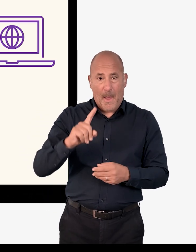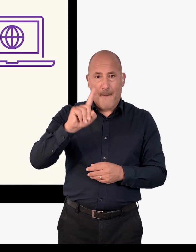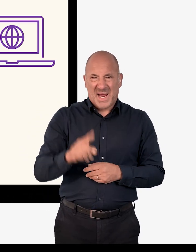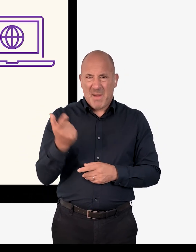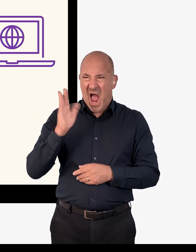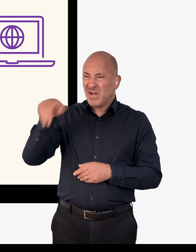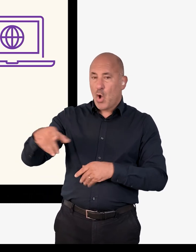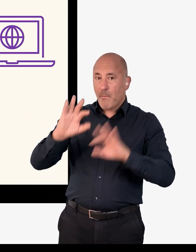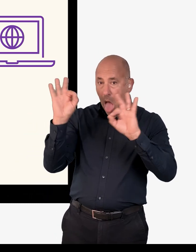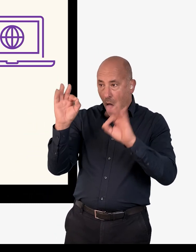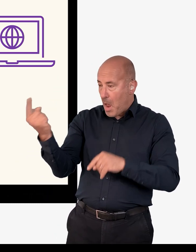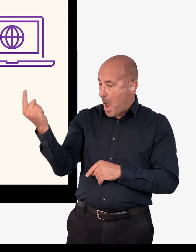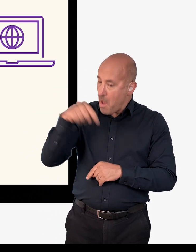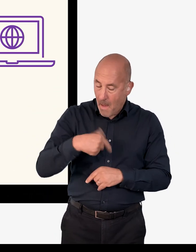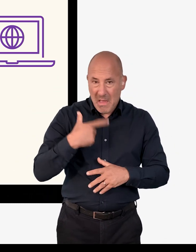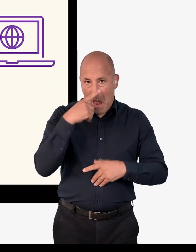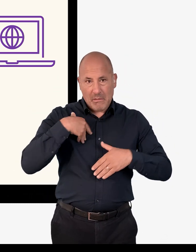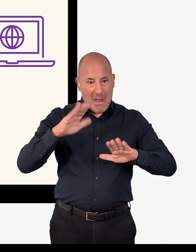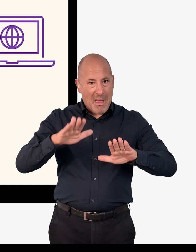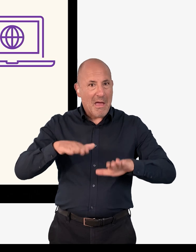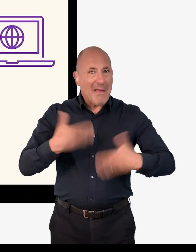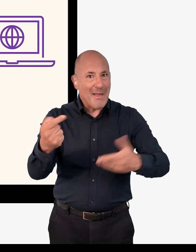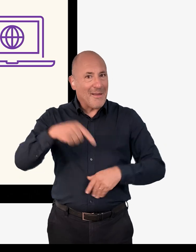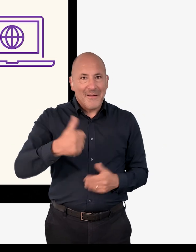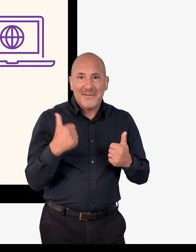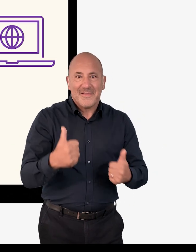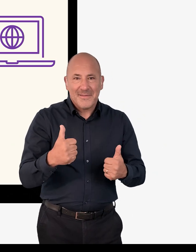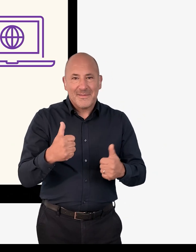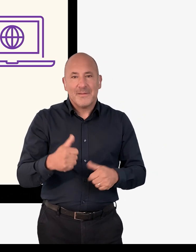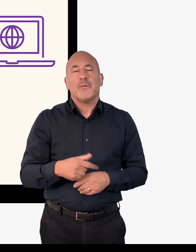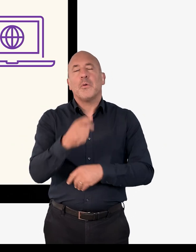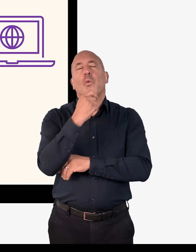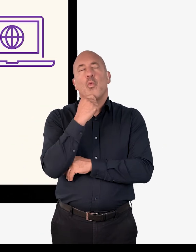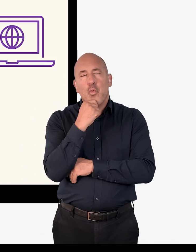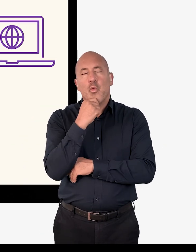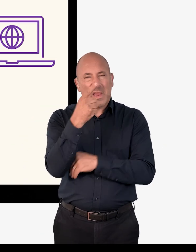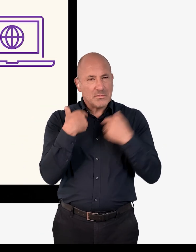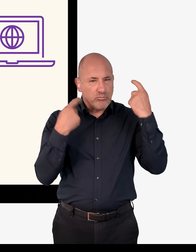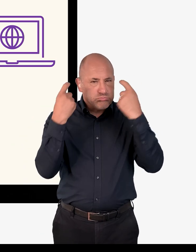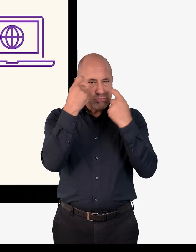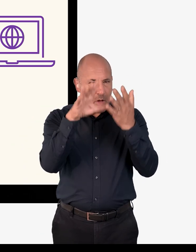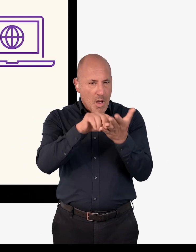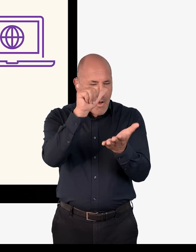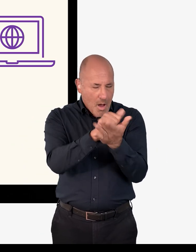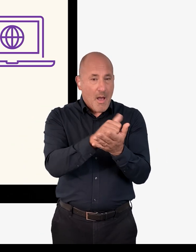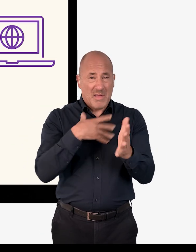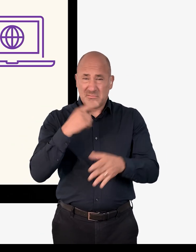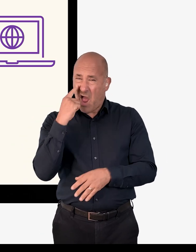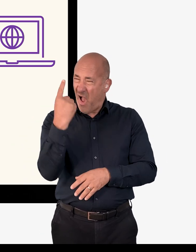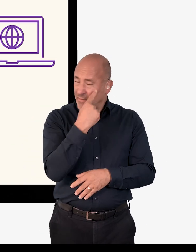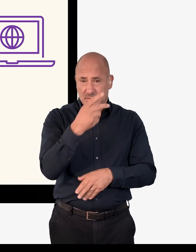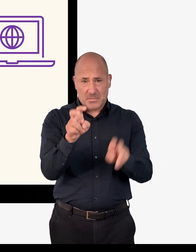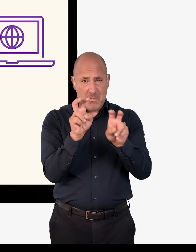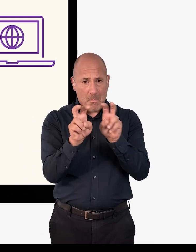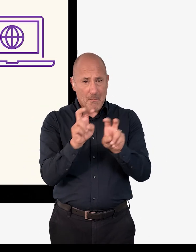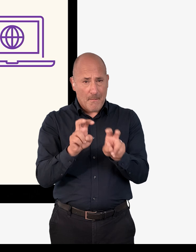in this area. For example, by providing people with access to things they may not have at home. Think this